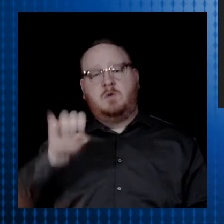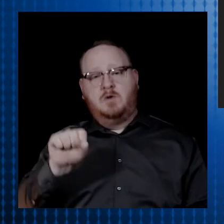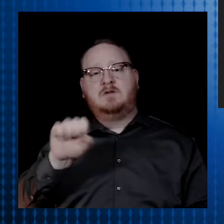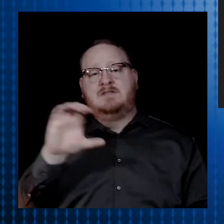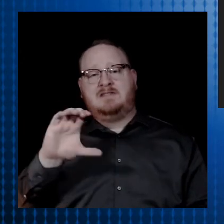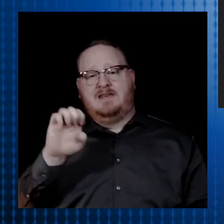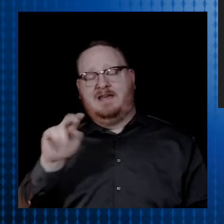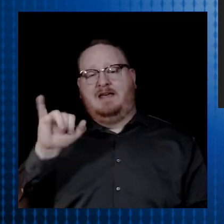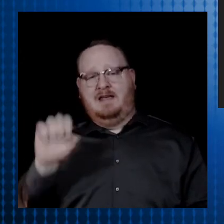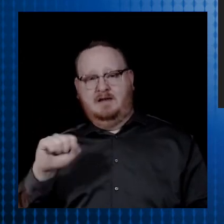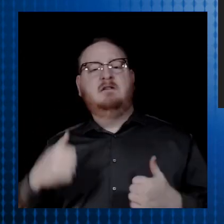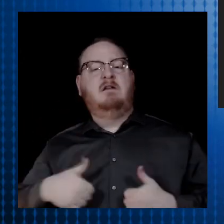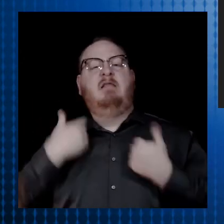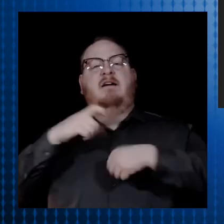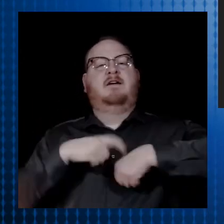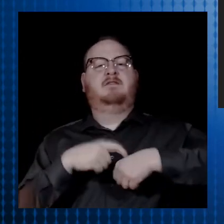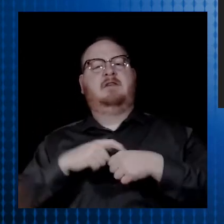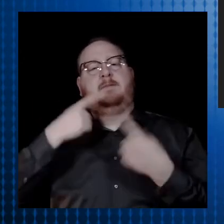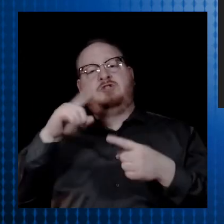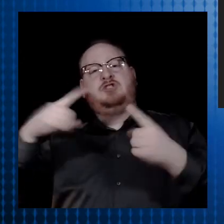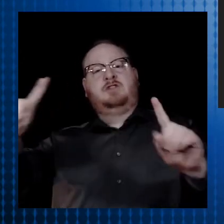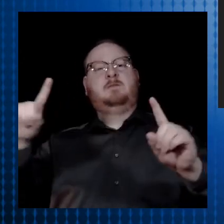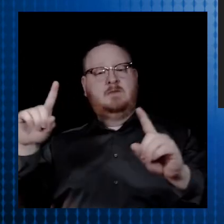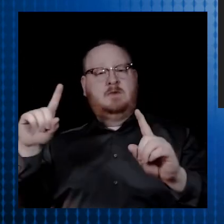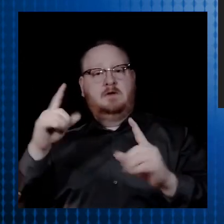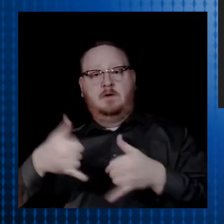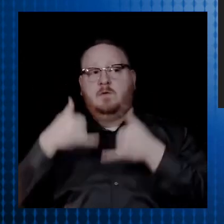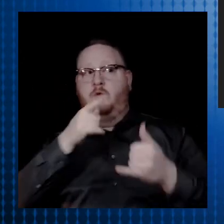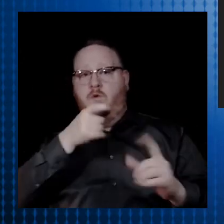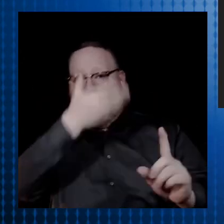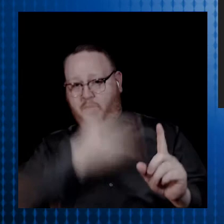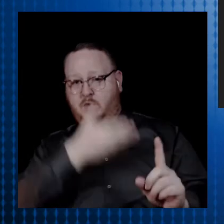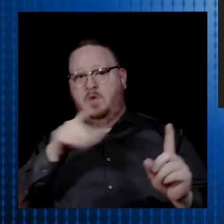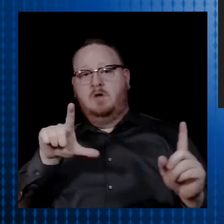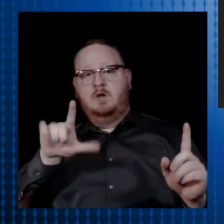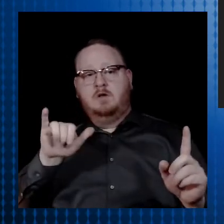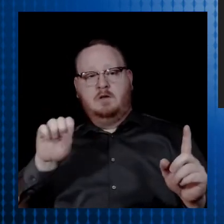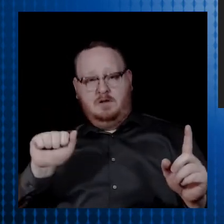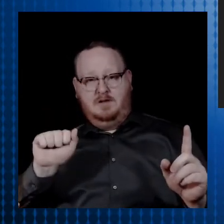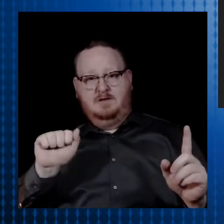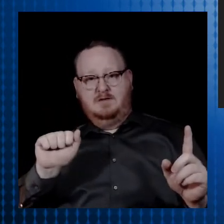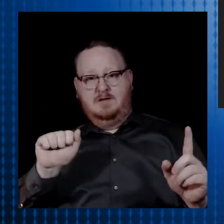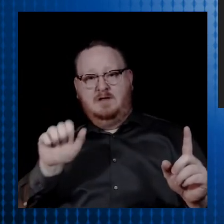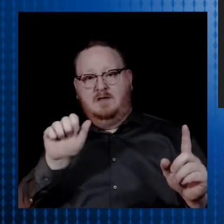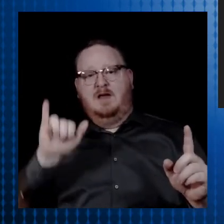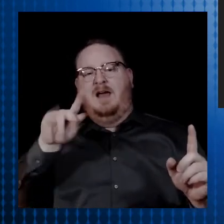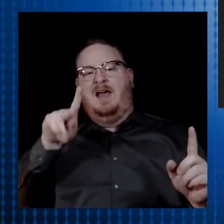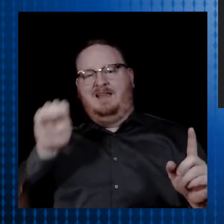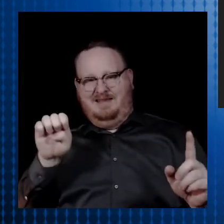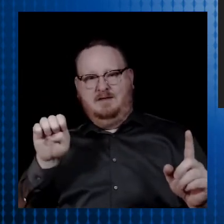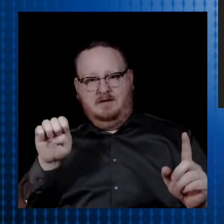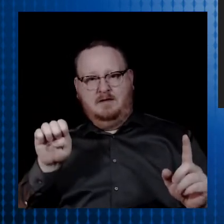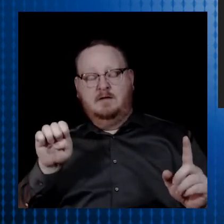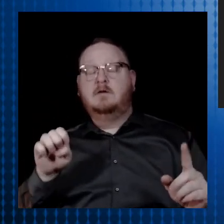Ennis Lifetime Achievement Award? The recipient is Lisa Ike. And Lisa, we have an